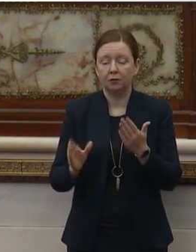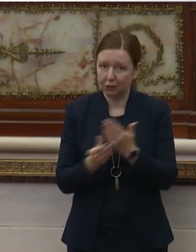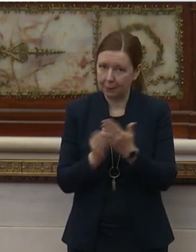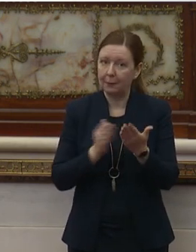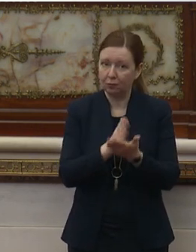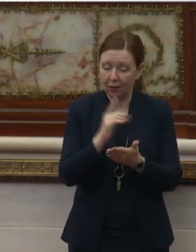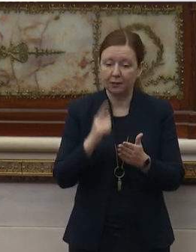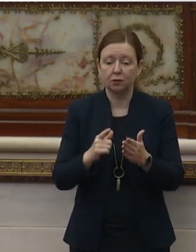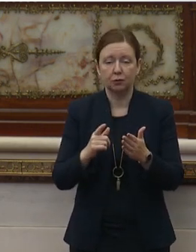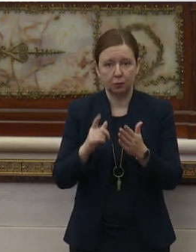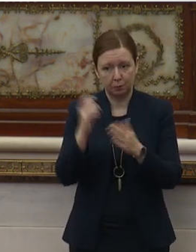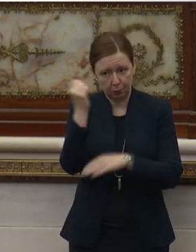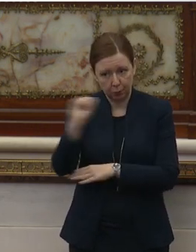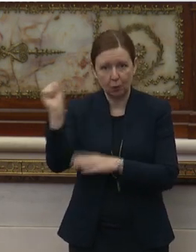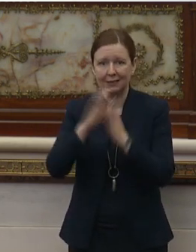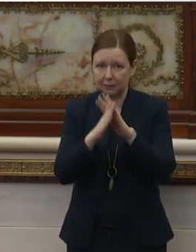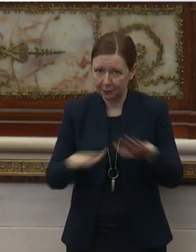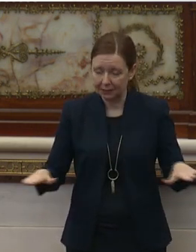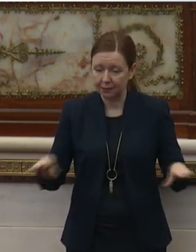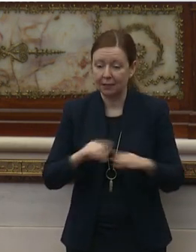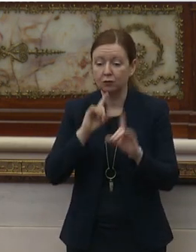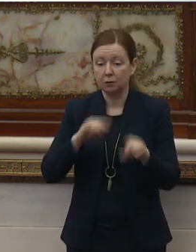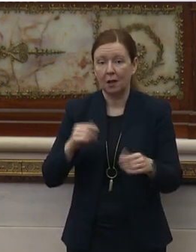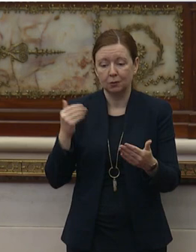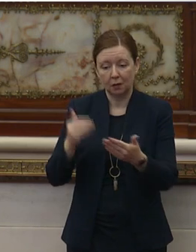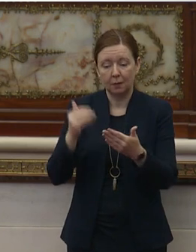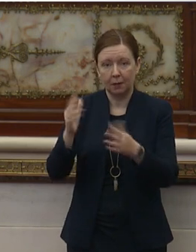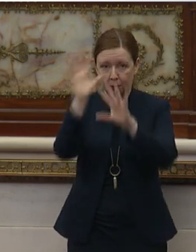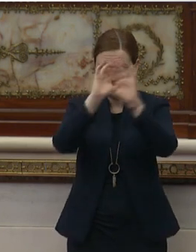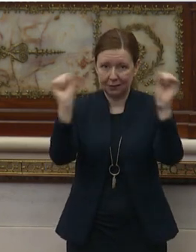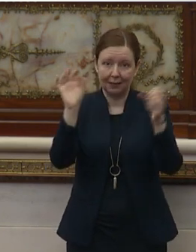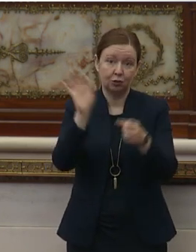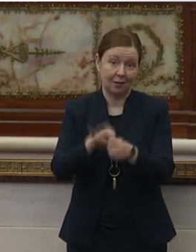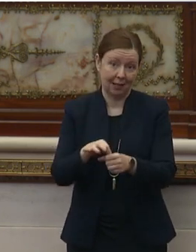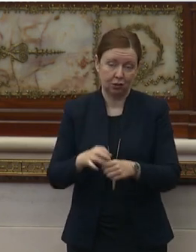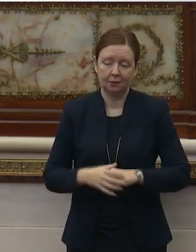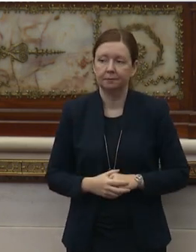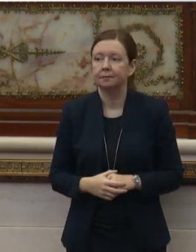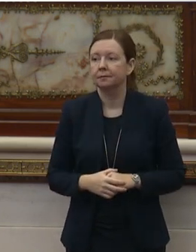Assembly, particularly in response to the upcoming presidential election.